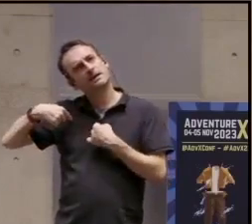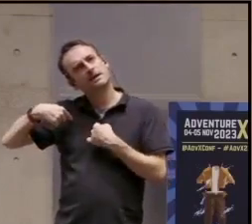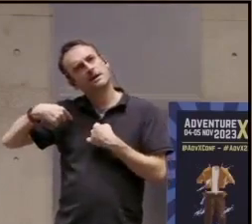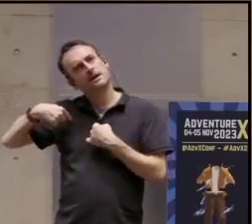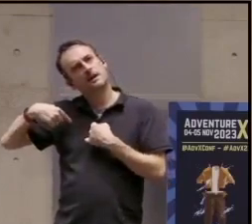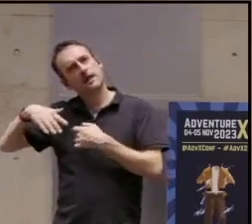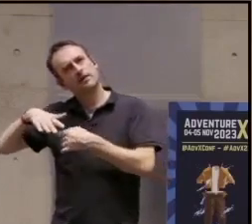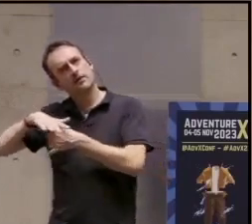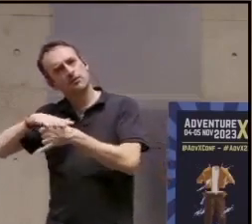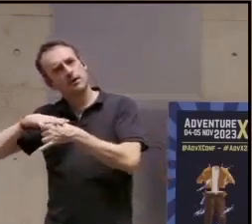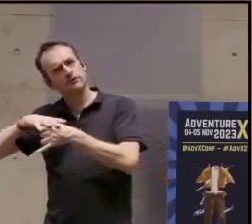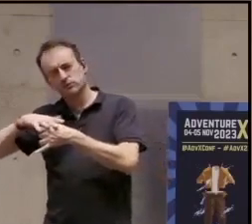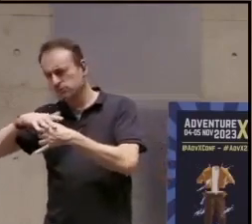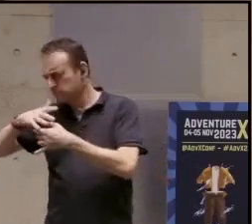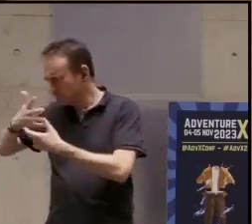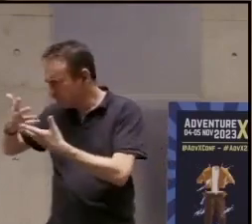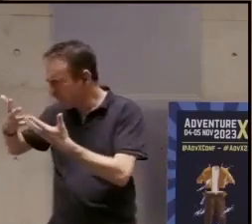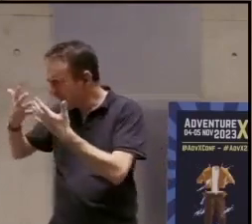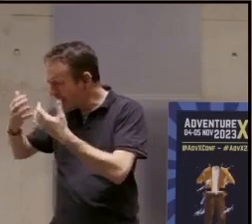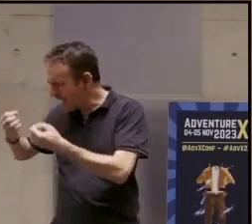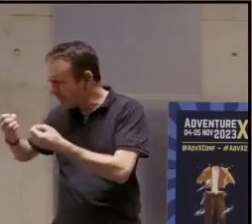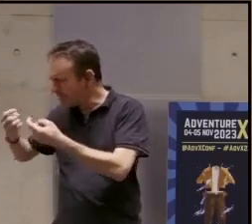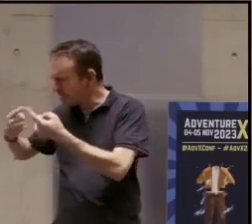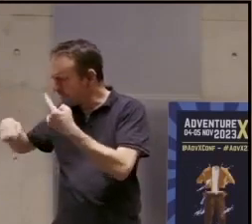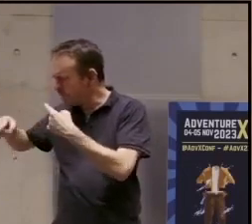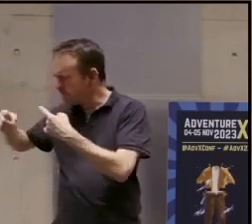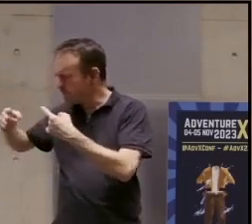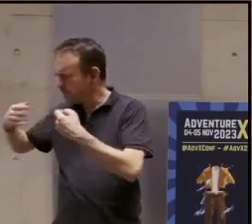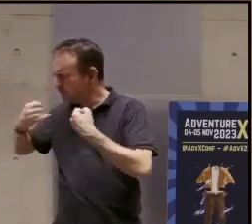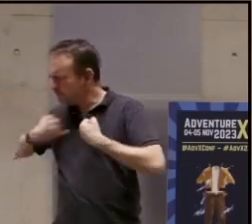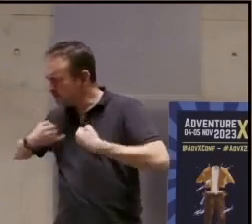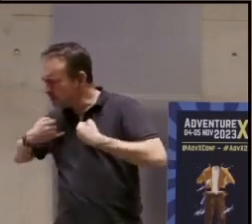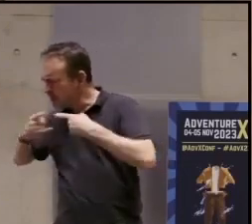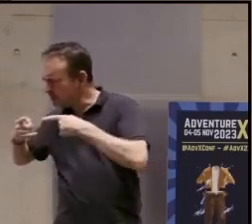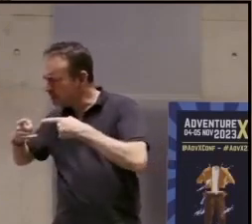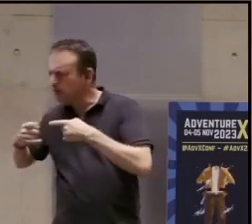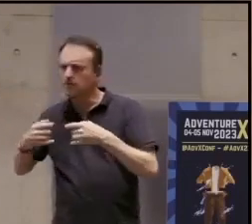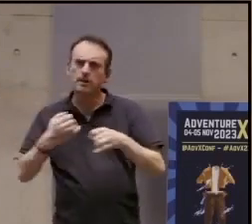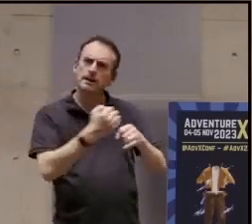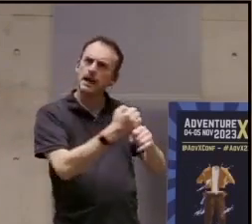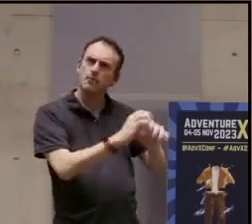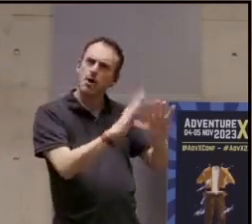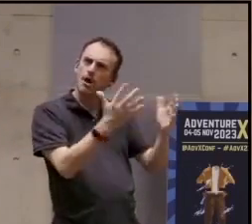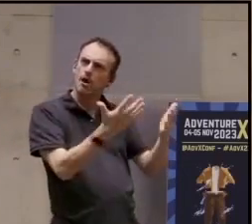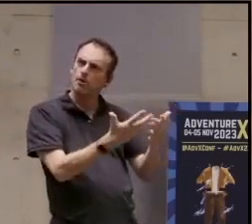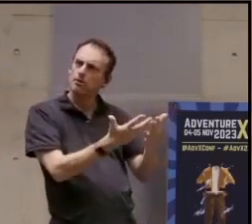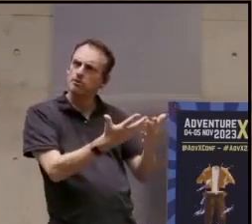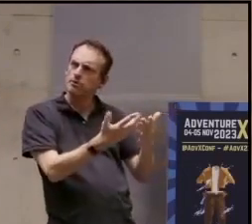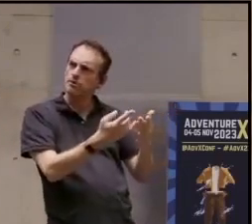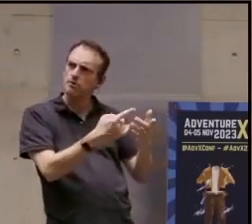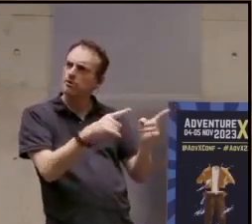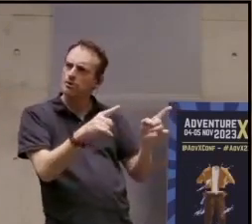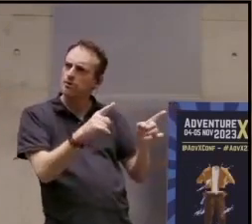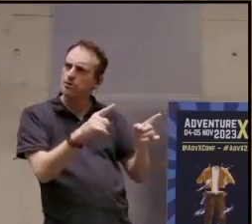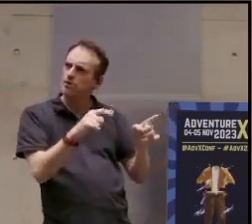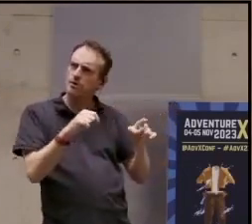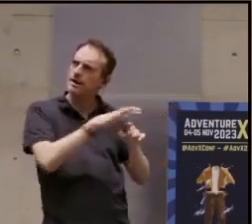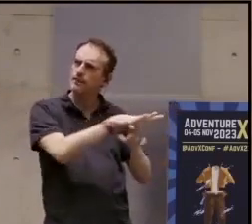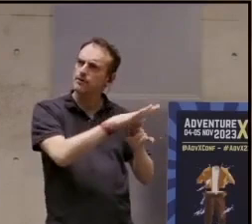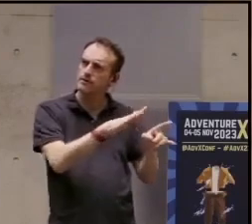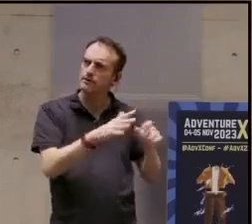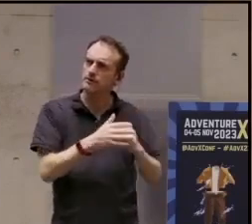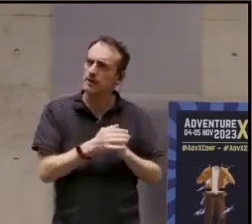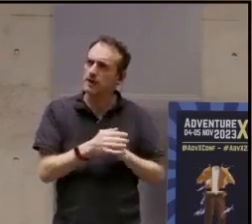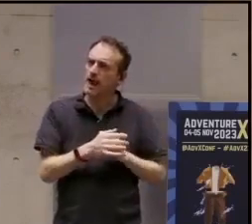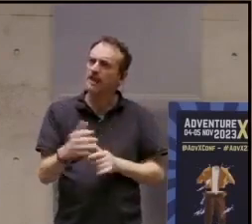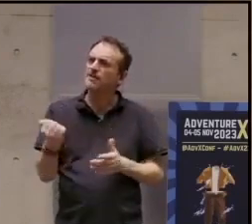inside the game sphere. And I think that's a shame, because if we continue doing that, we will continue perpetuating this myth